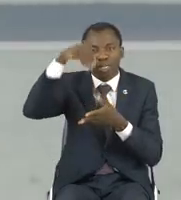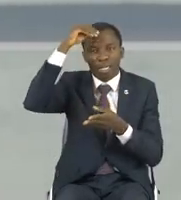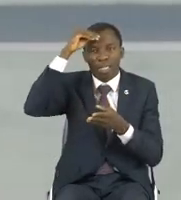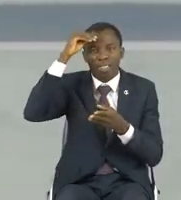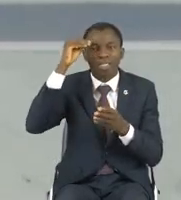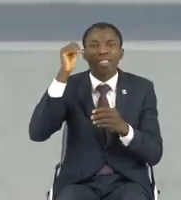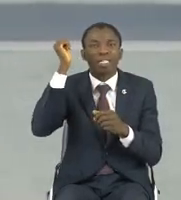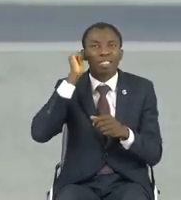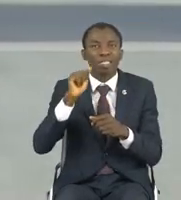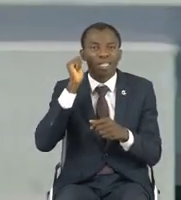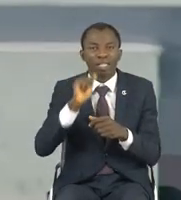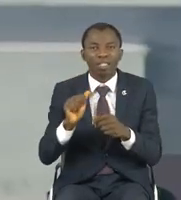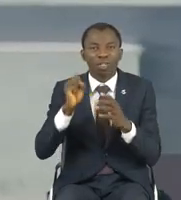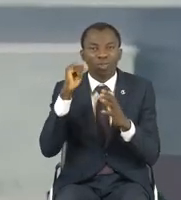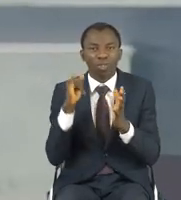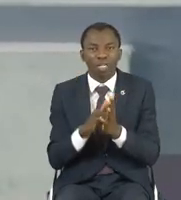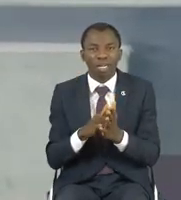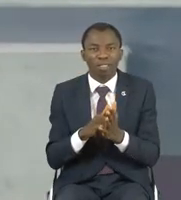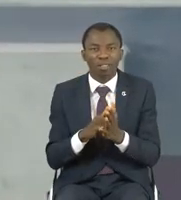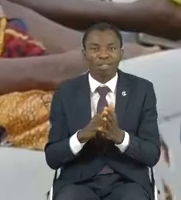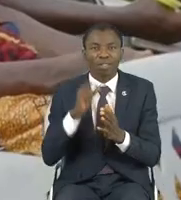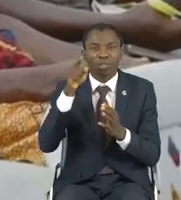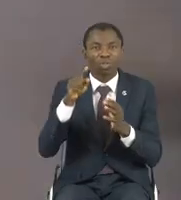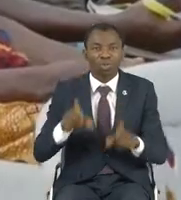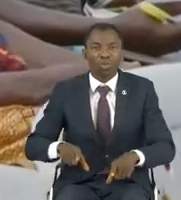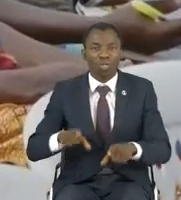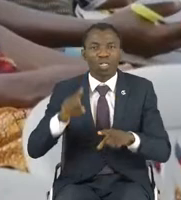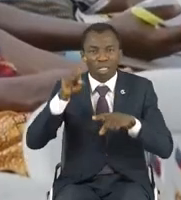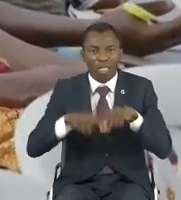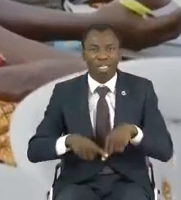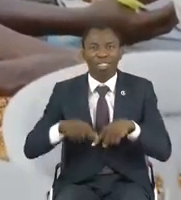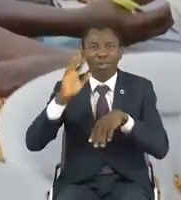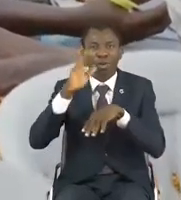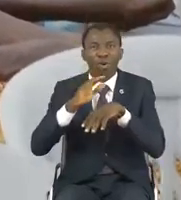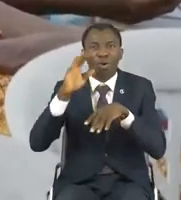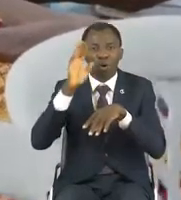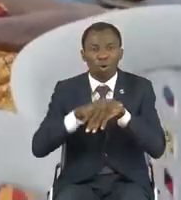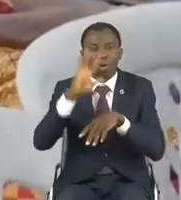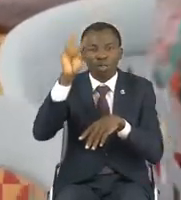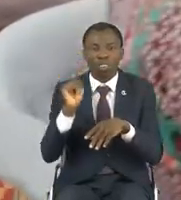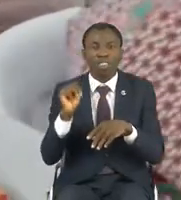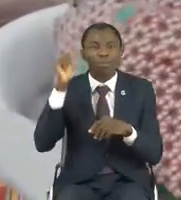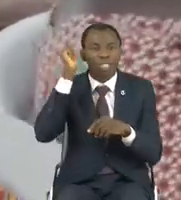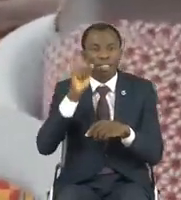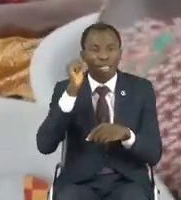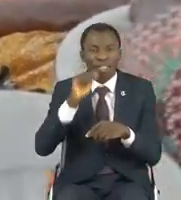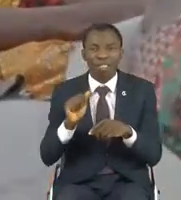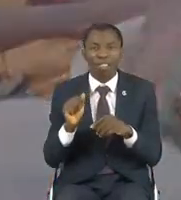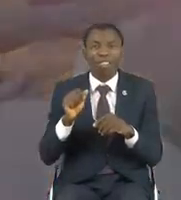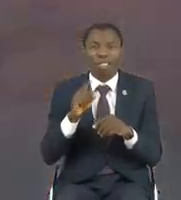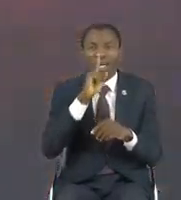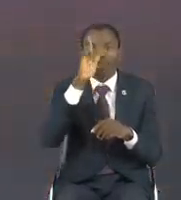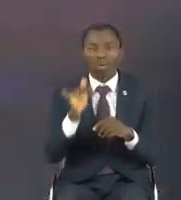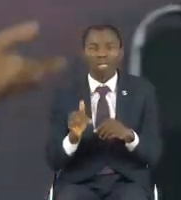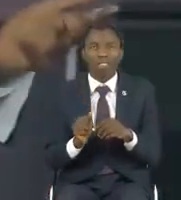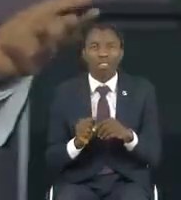daily so that you lean on him daily. Actually, it's what